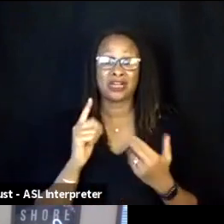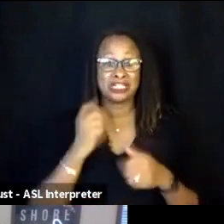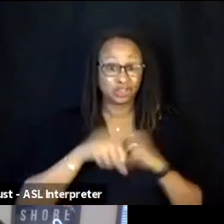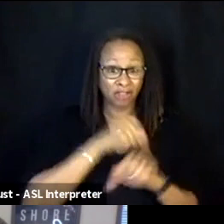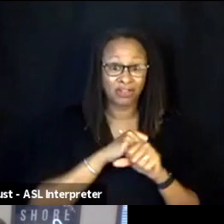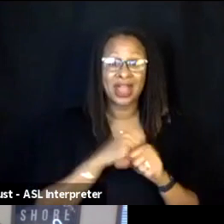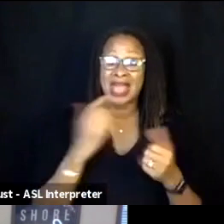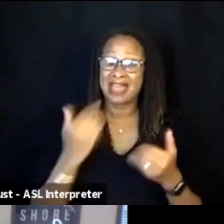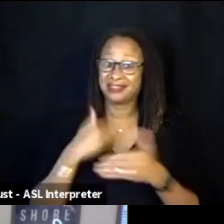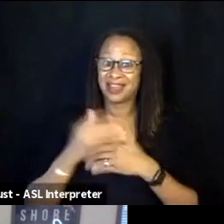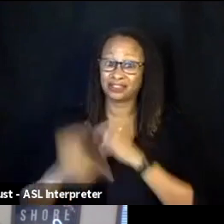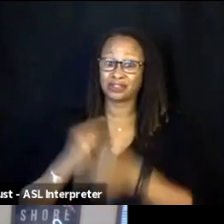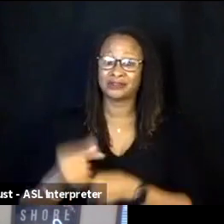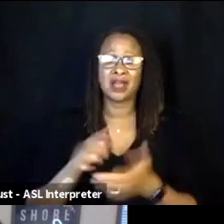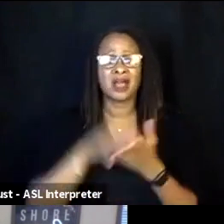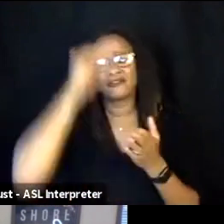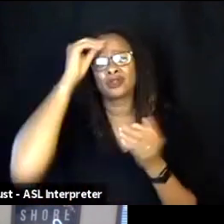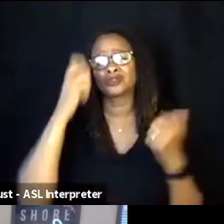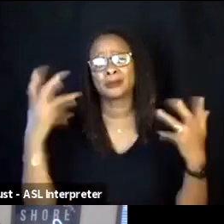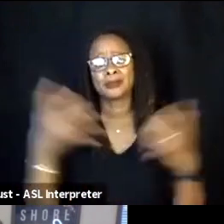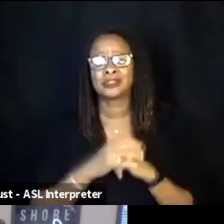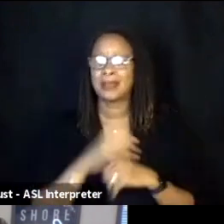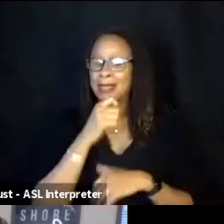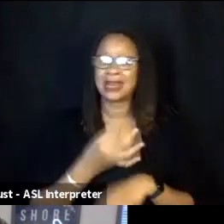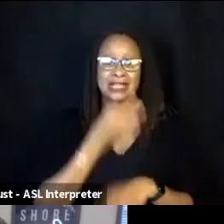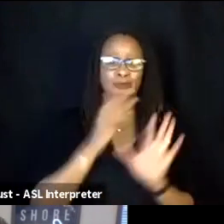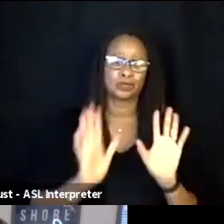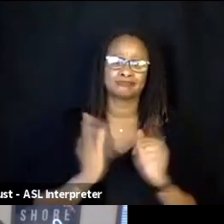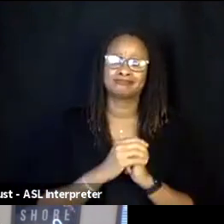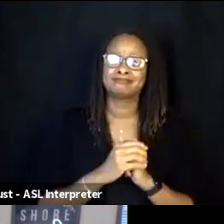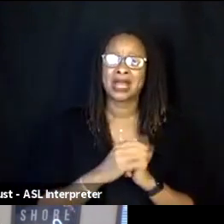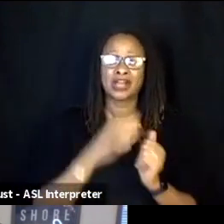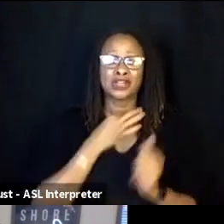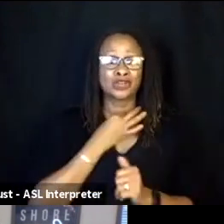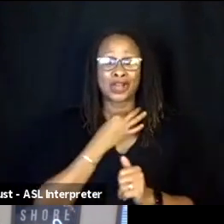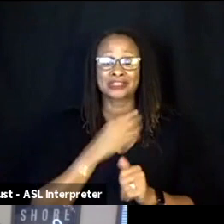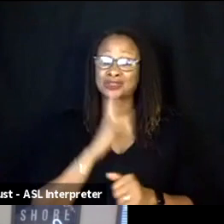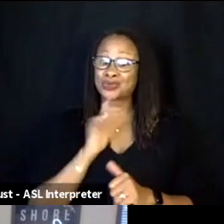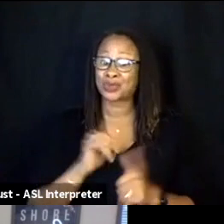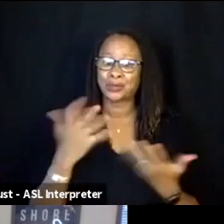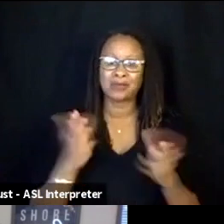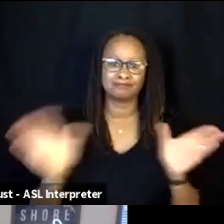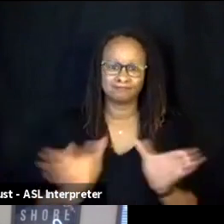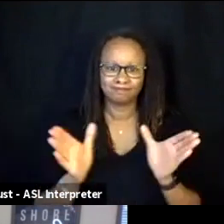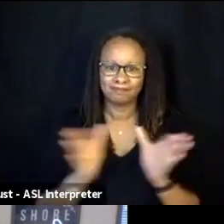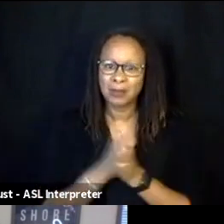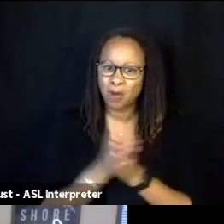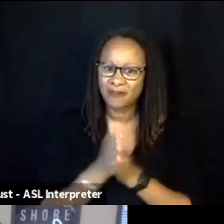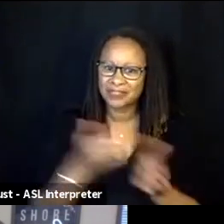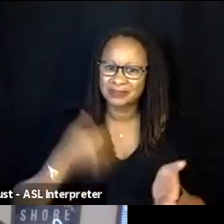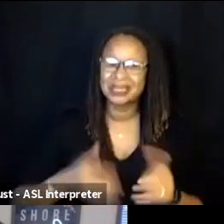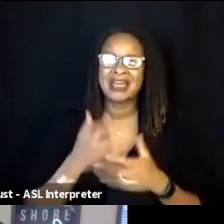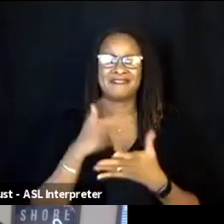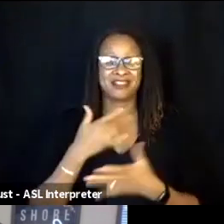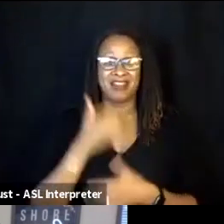So I've learned a ton. I am no expert, but the curiosity is really what drove me. And I feel like every day